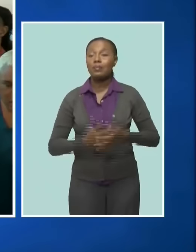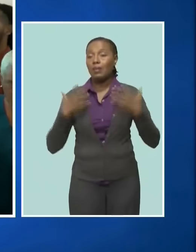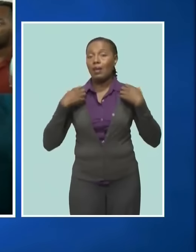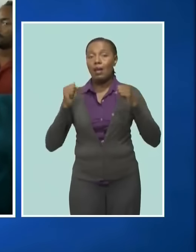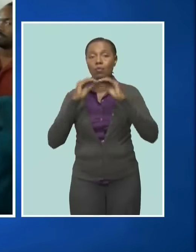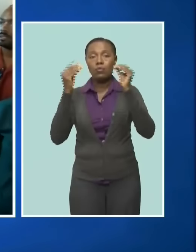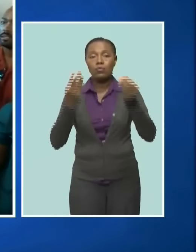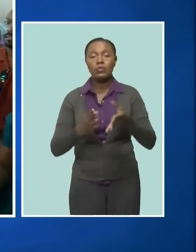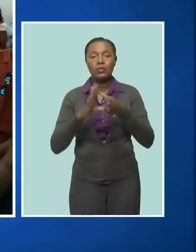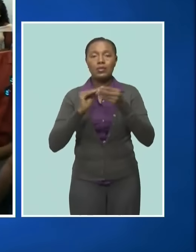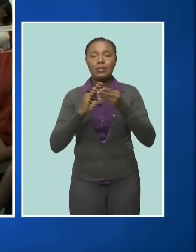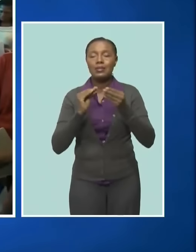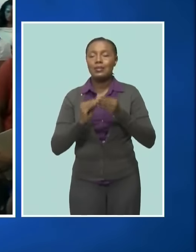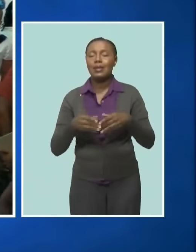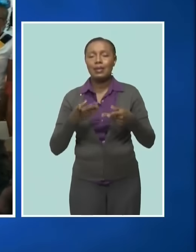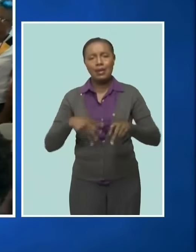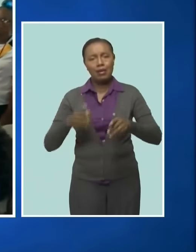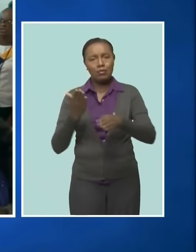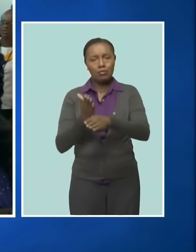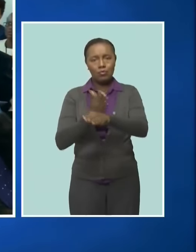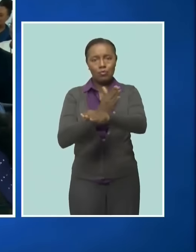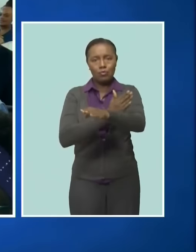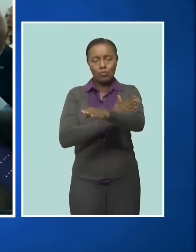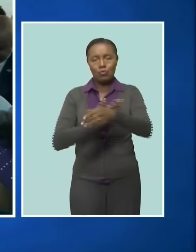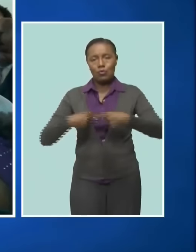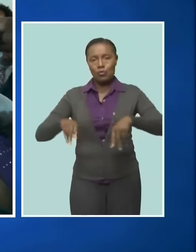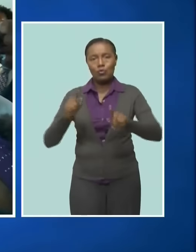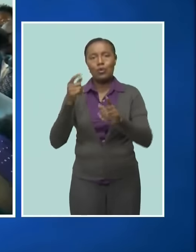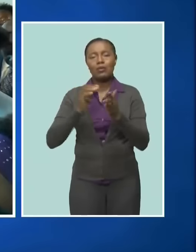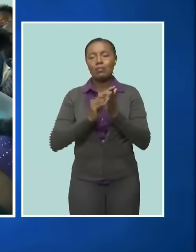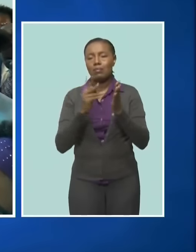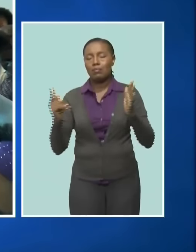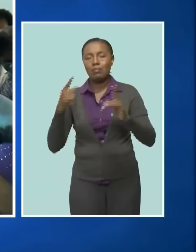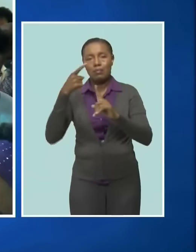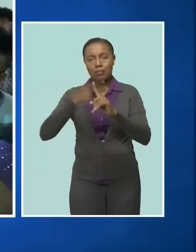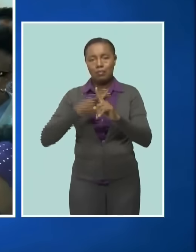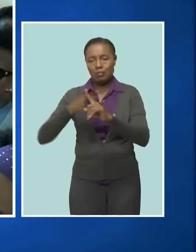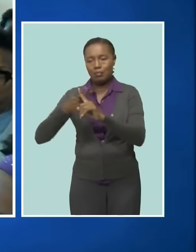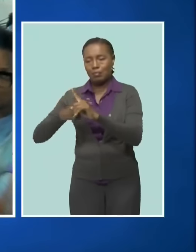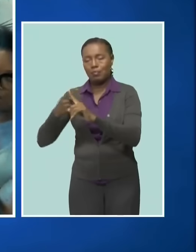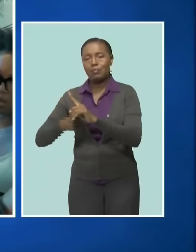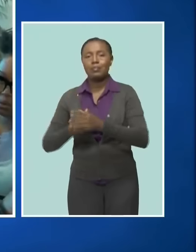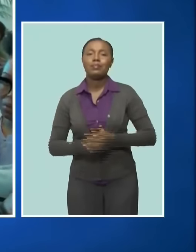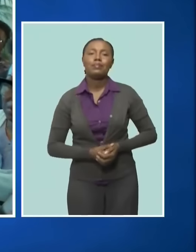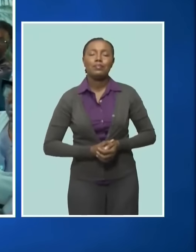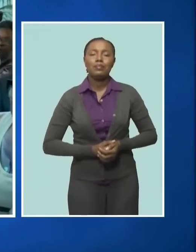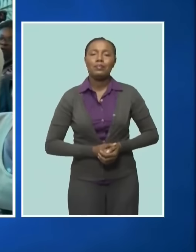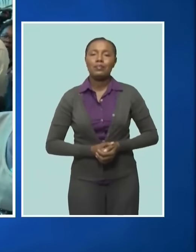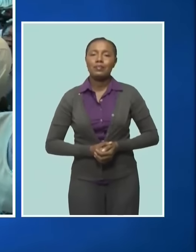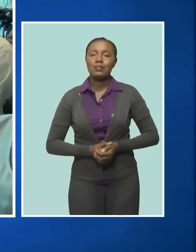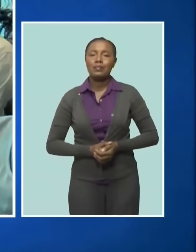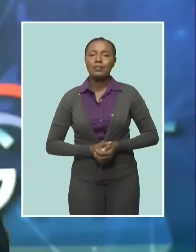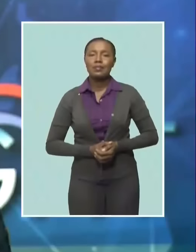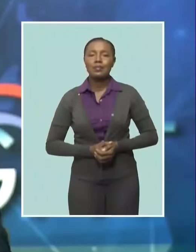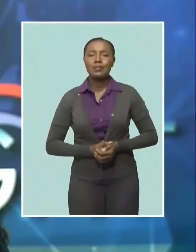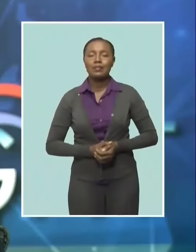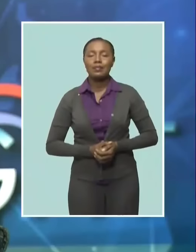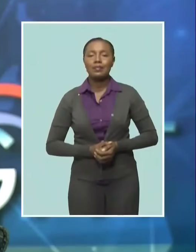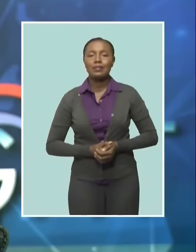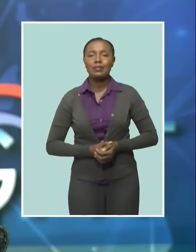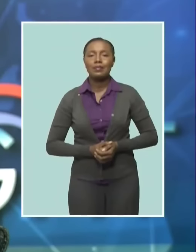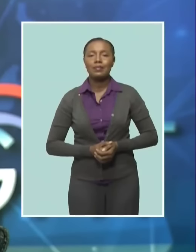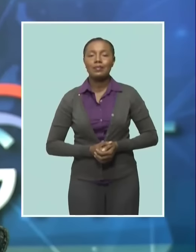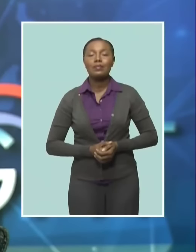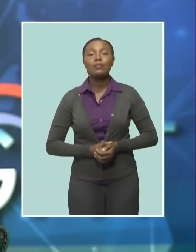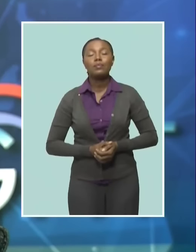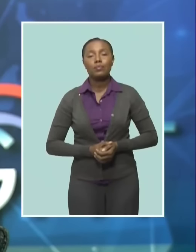look forward to the improvements in the coming months. Rachel Agard, CBC News.